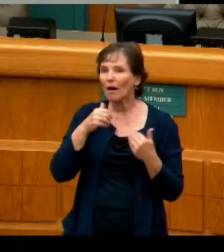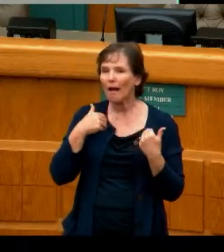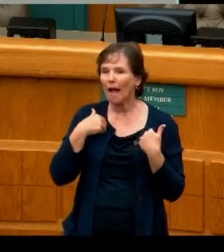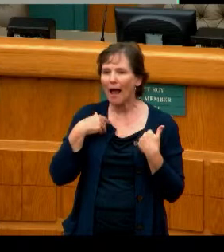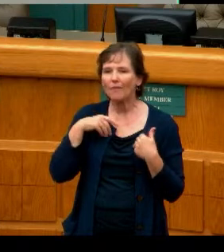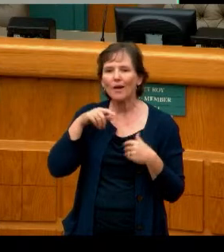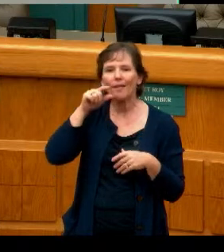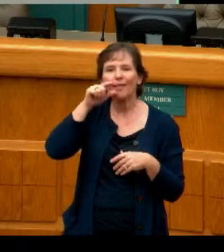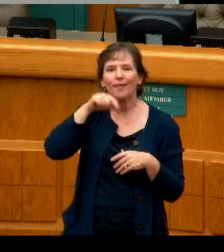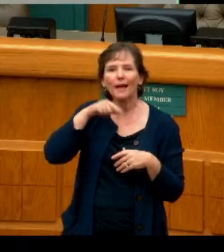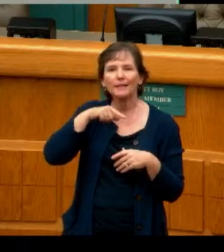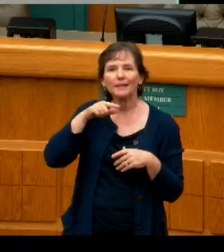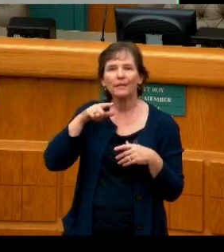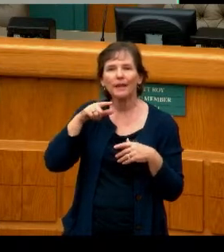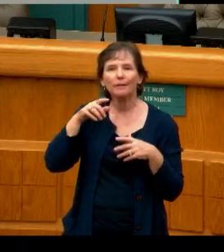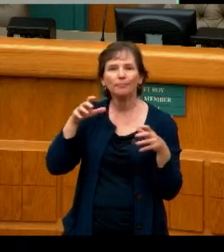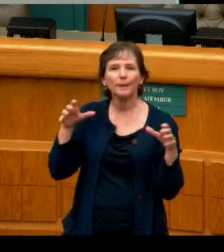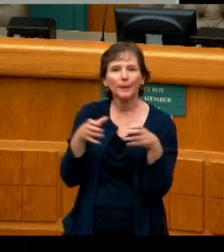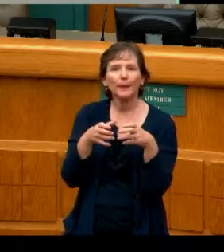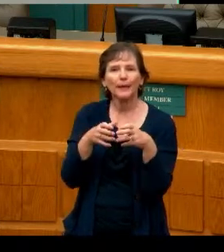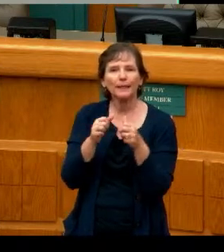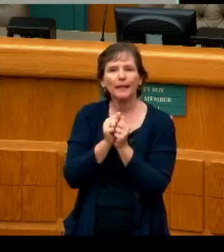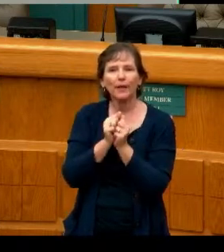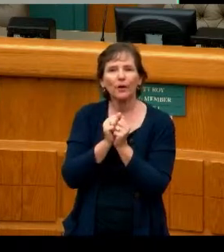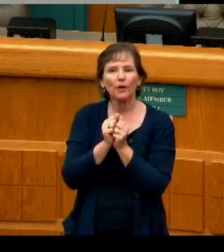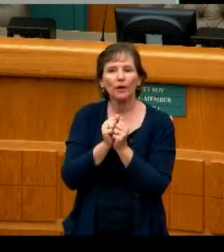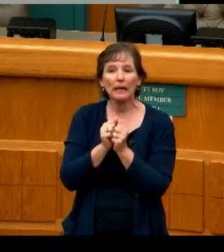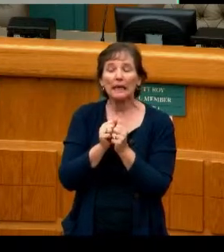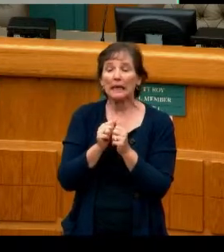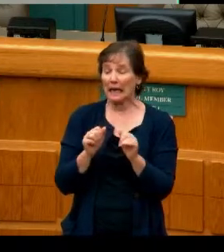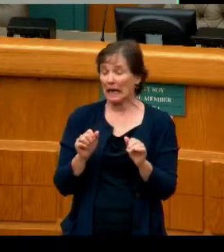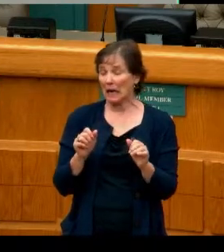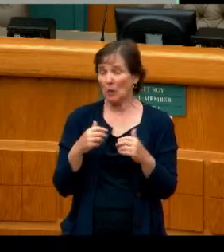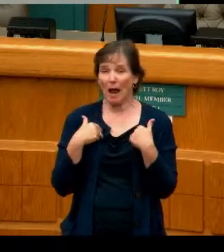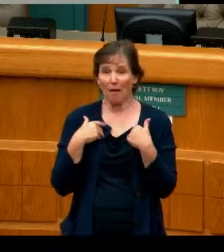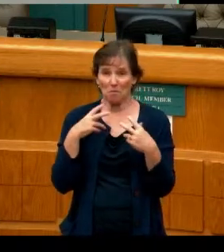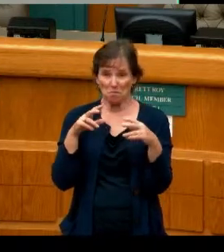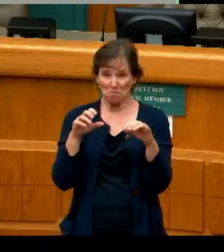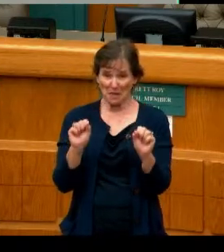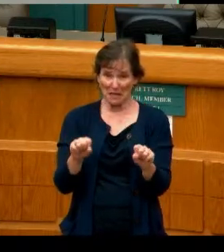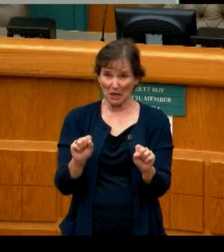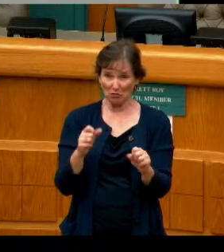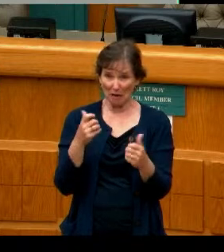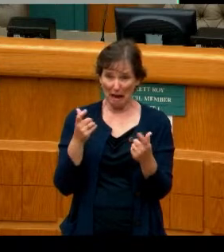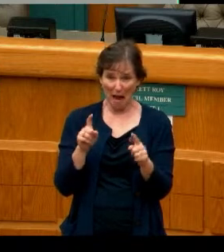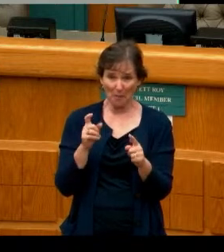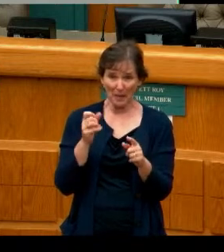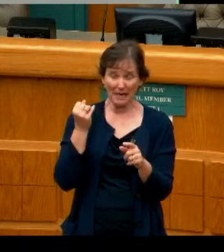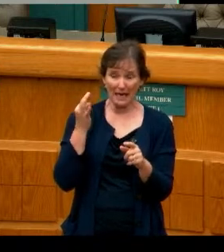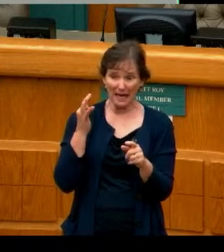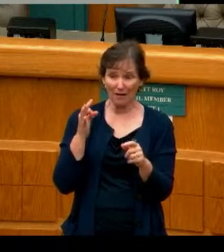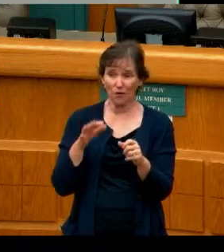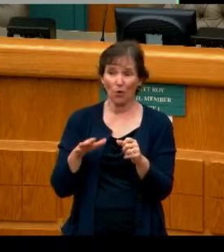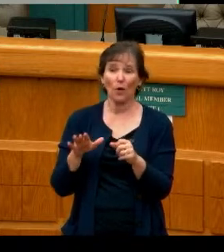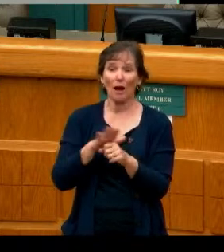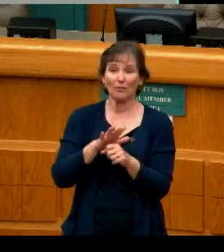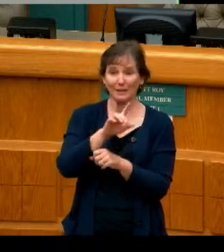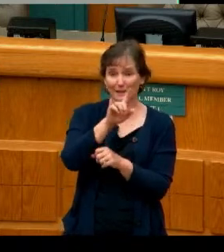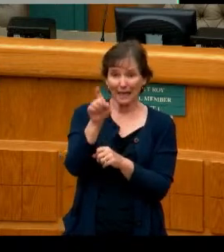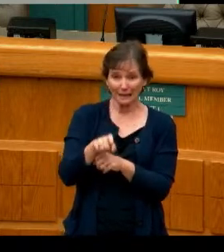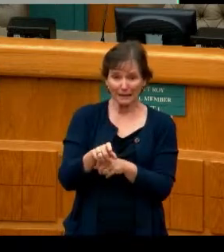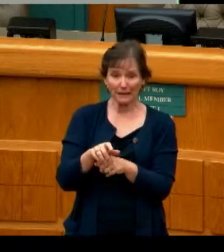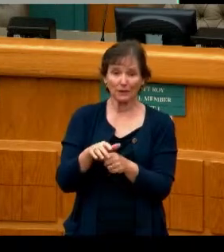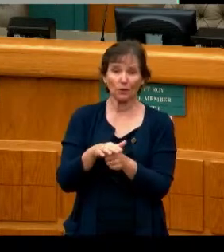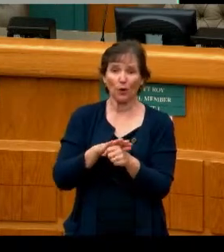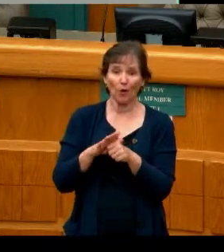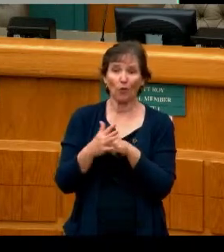thus far. Now, what didn't happen over the summer was something like Thanksgiving. And so what could happen with Thanksgiving is